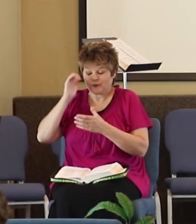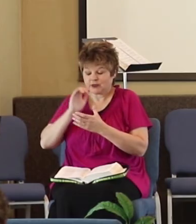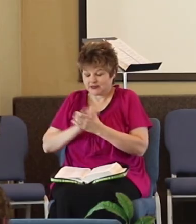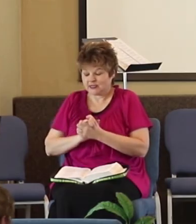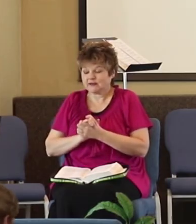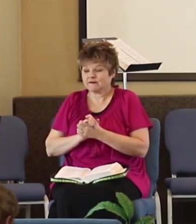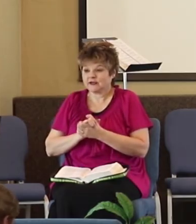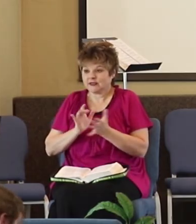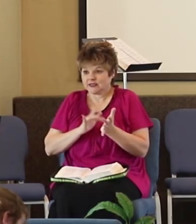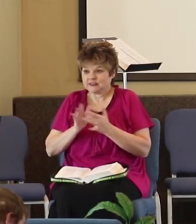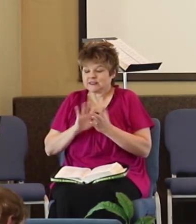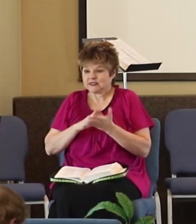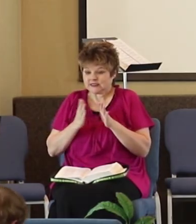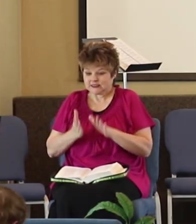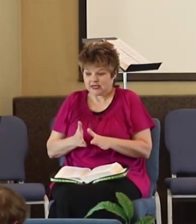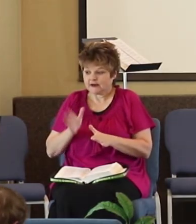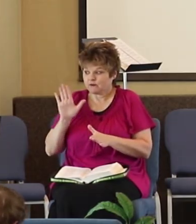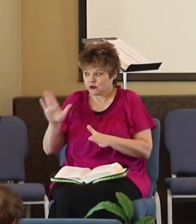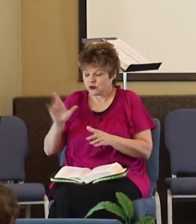on the cross for your sins,